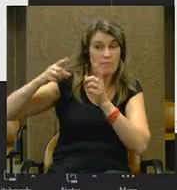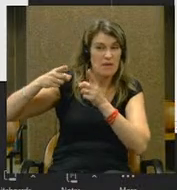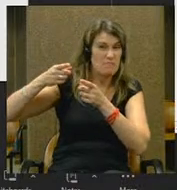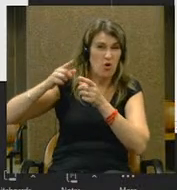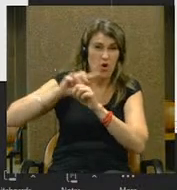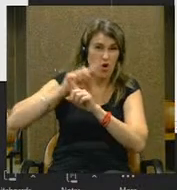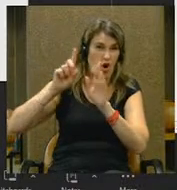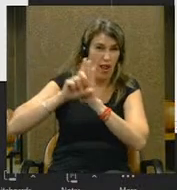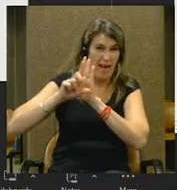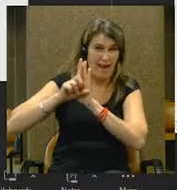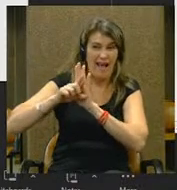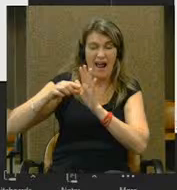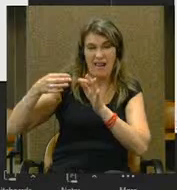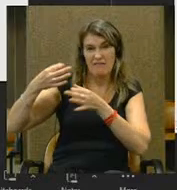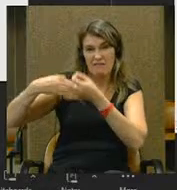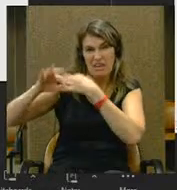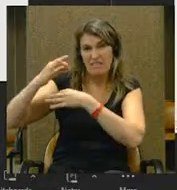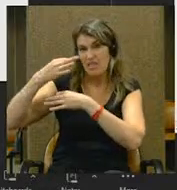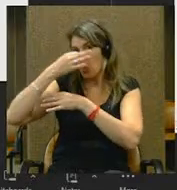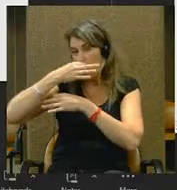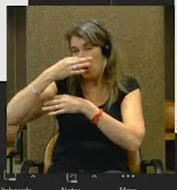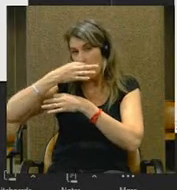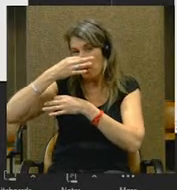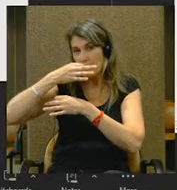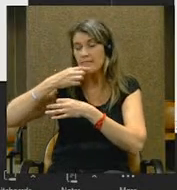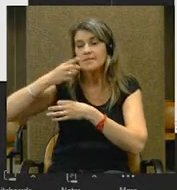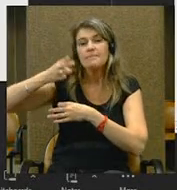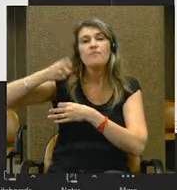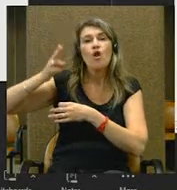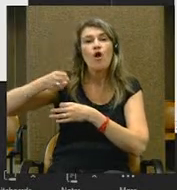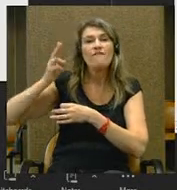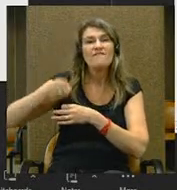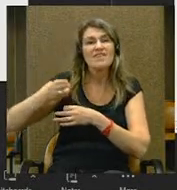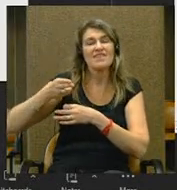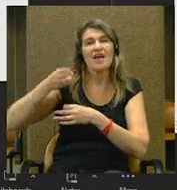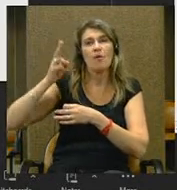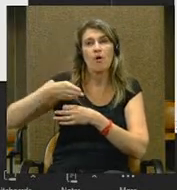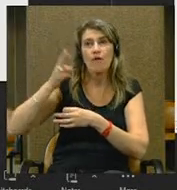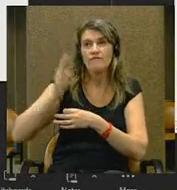and criminalization of these psychoactive substances.